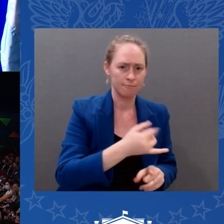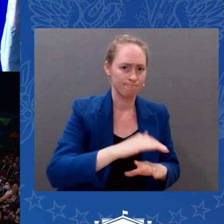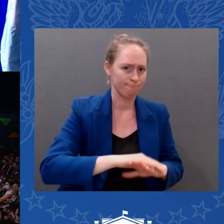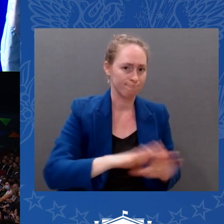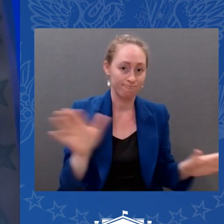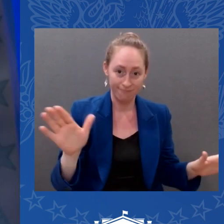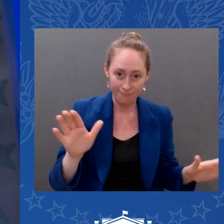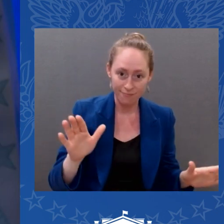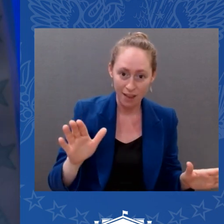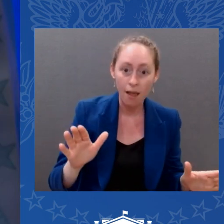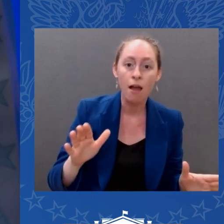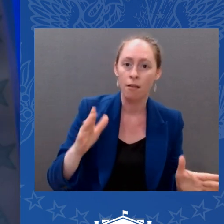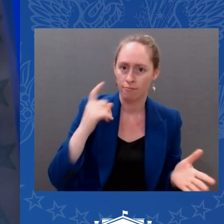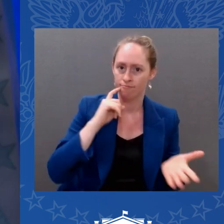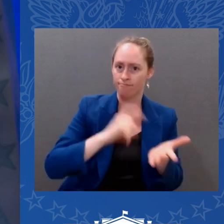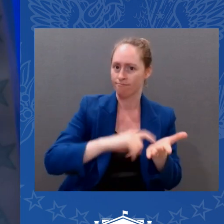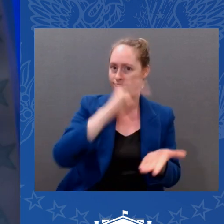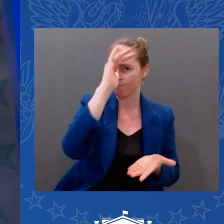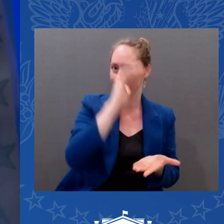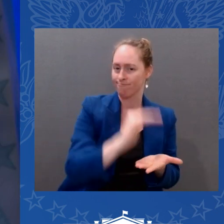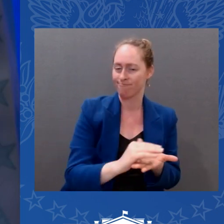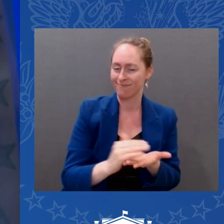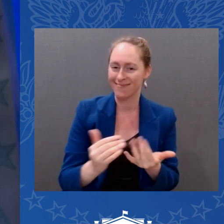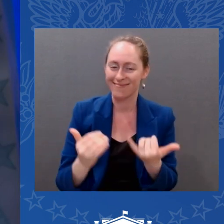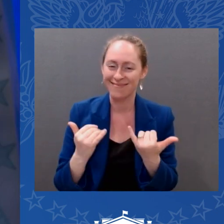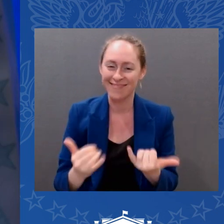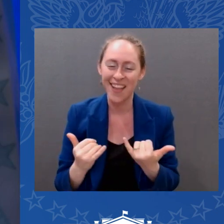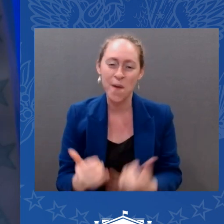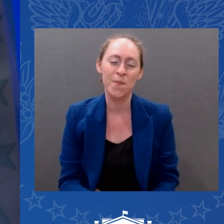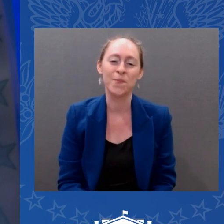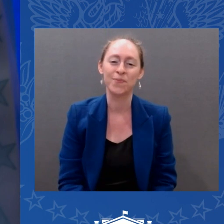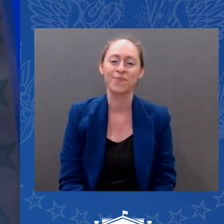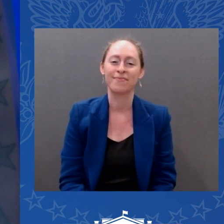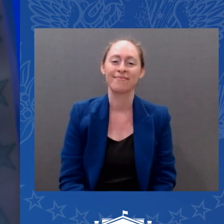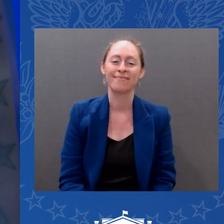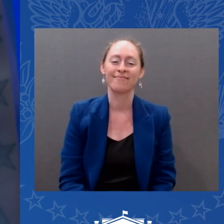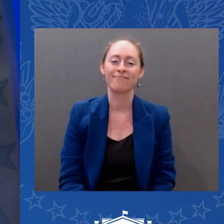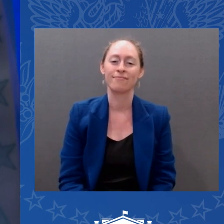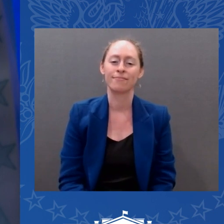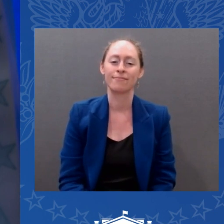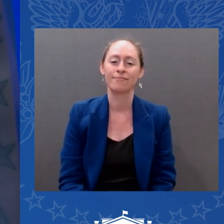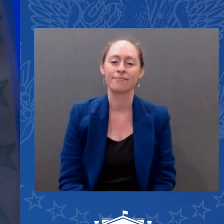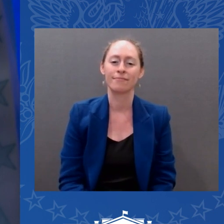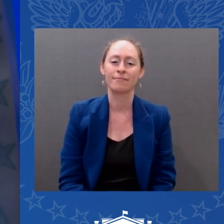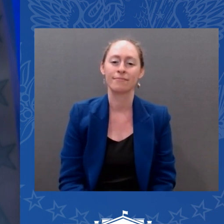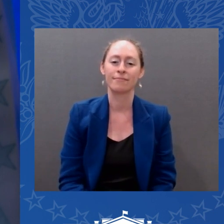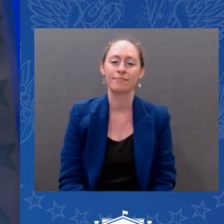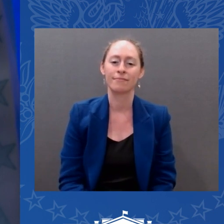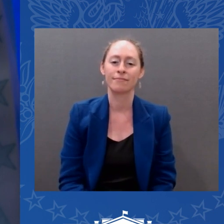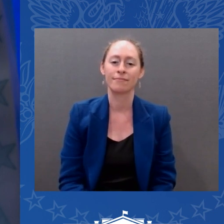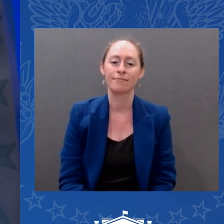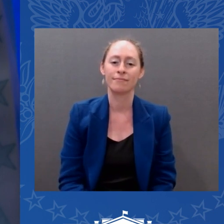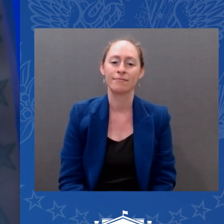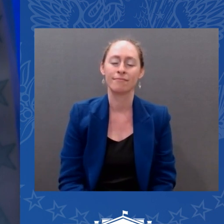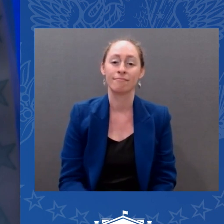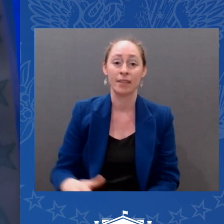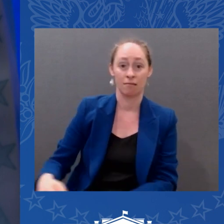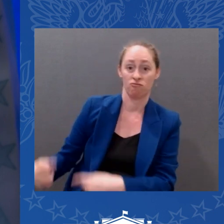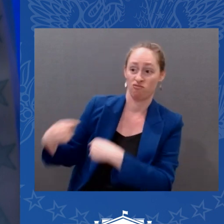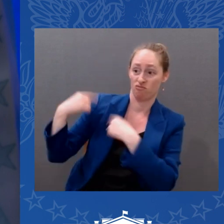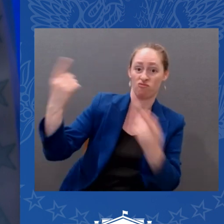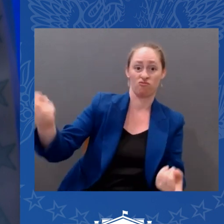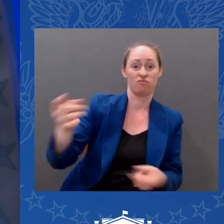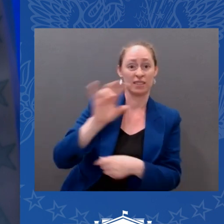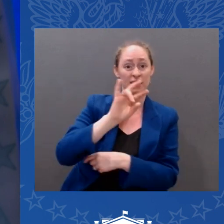Today, 74 years since the Universal Declaration of Human Rights was adopted at the United